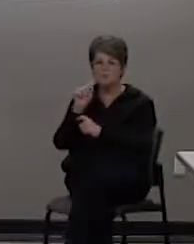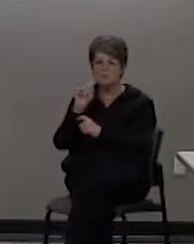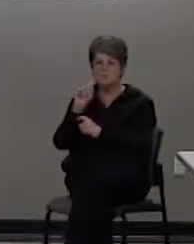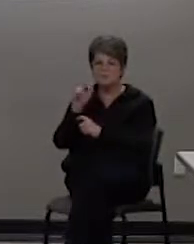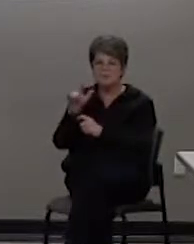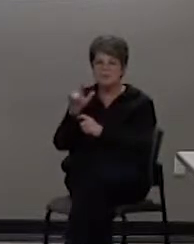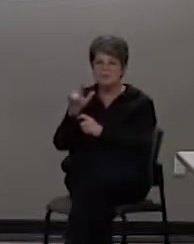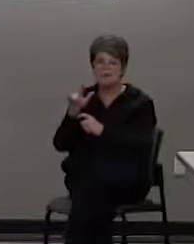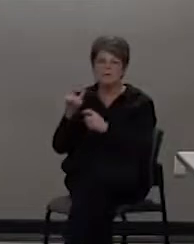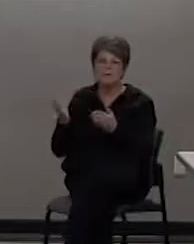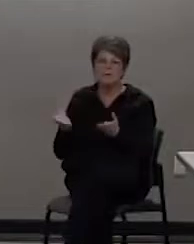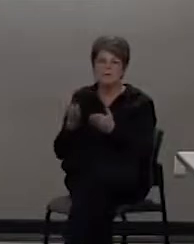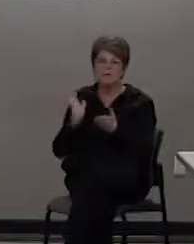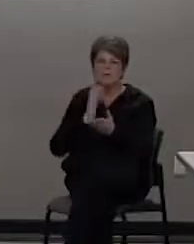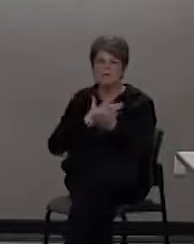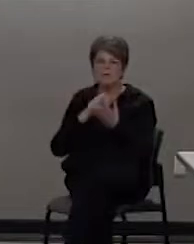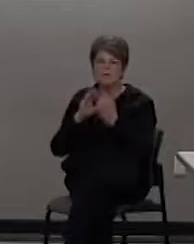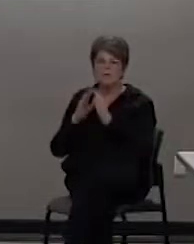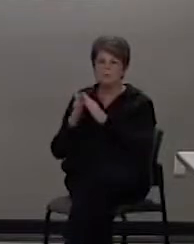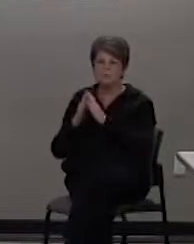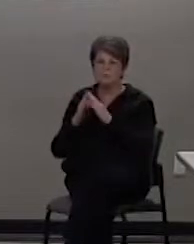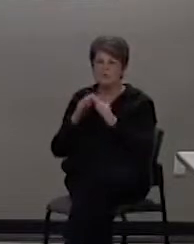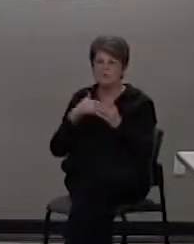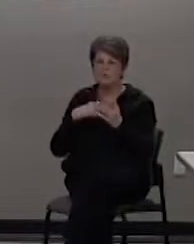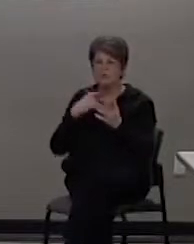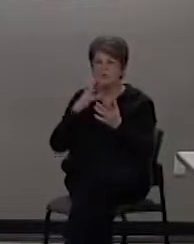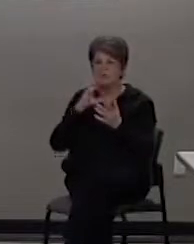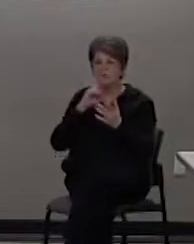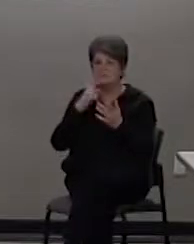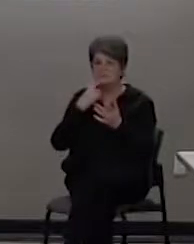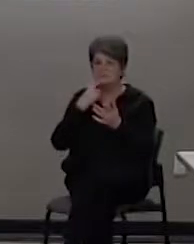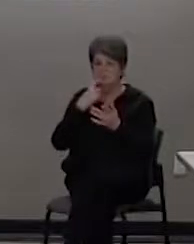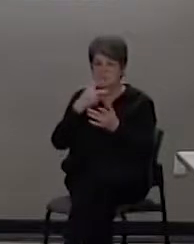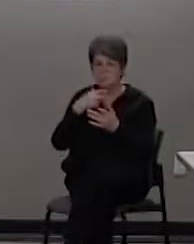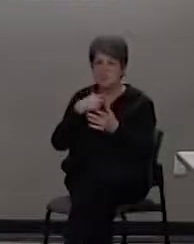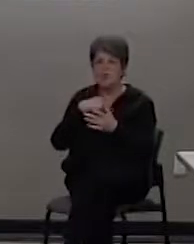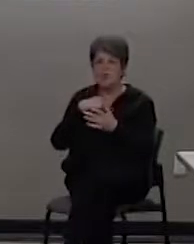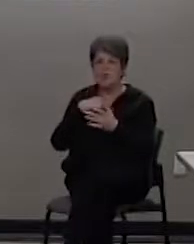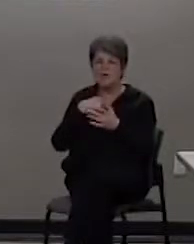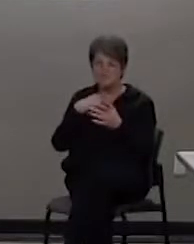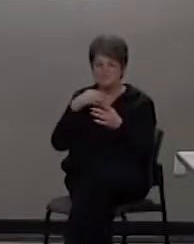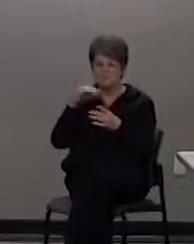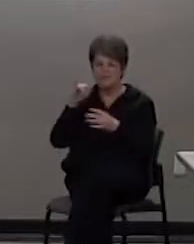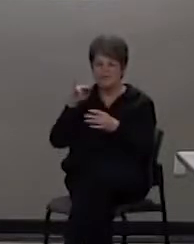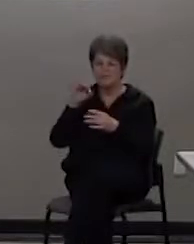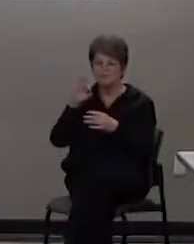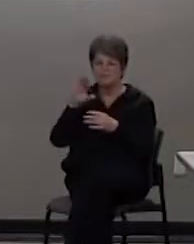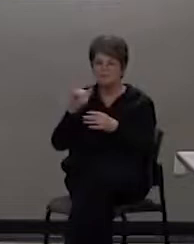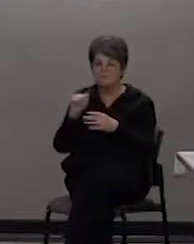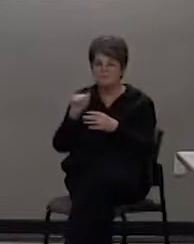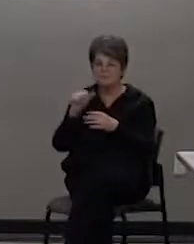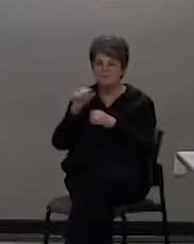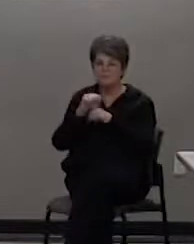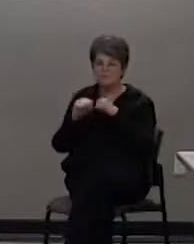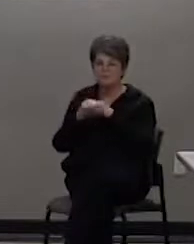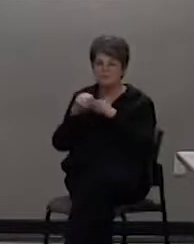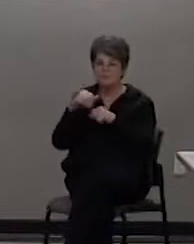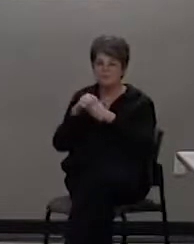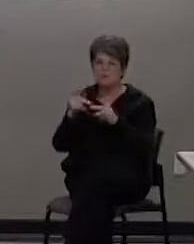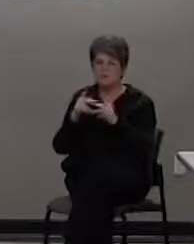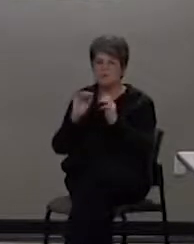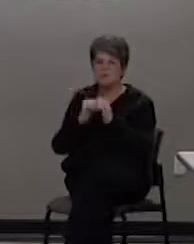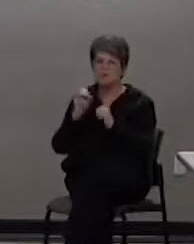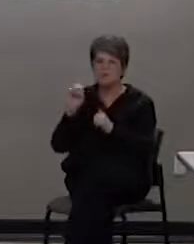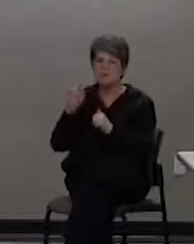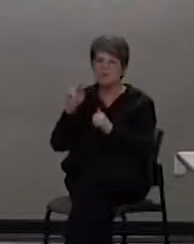community? And I would argue that you have the infrastructure in place. Now let's create the strategy. How can the EDP